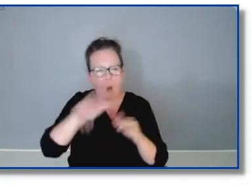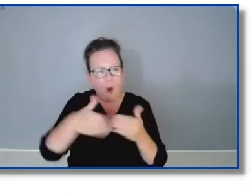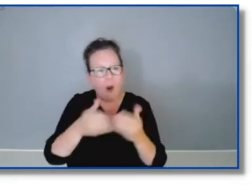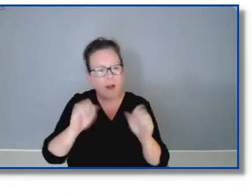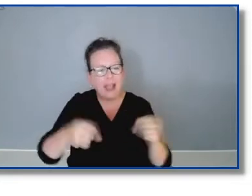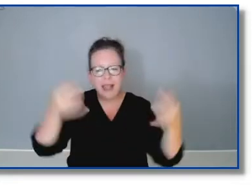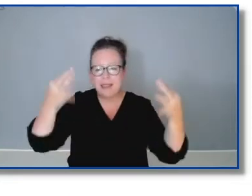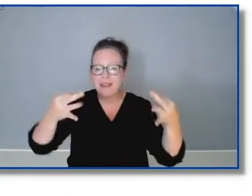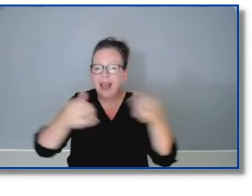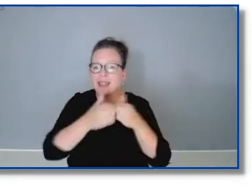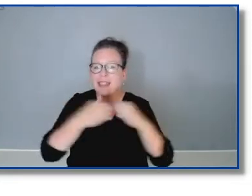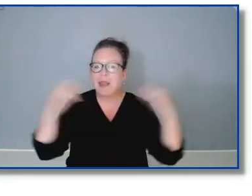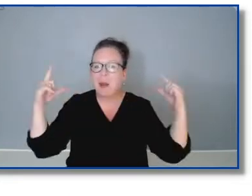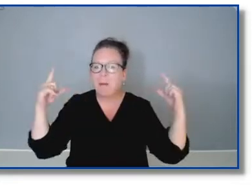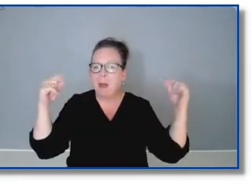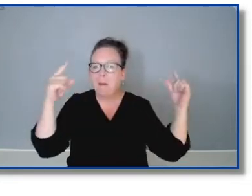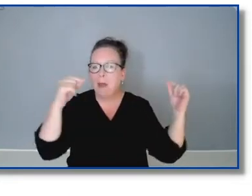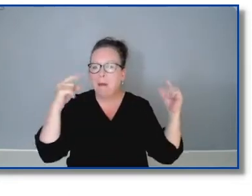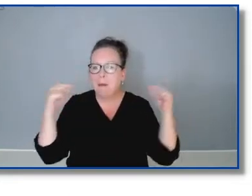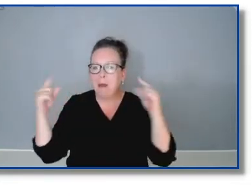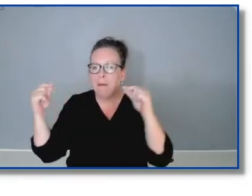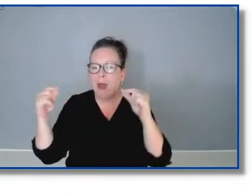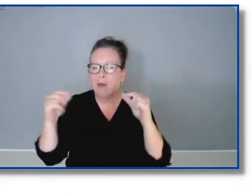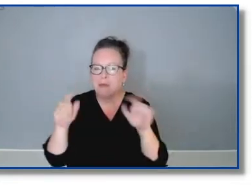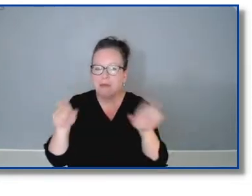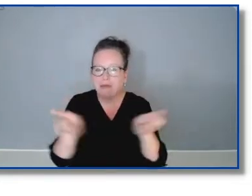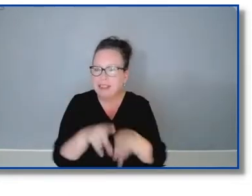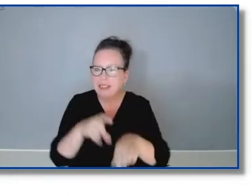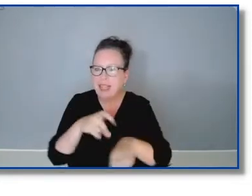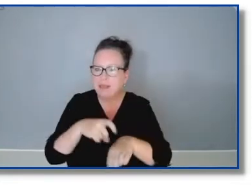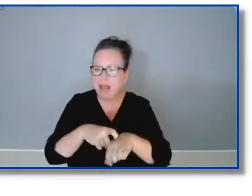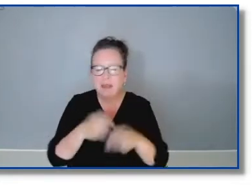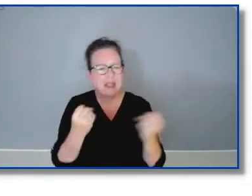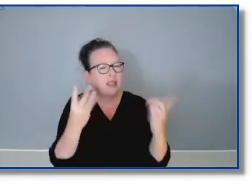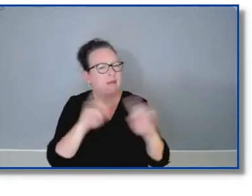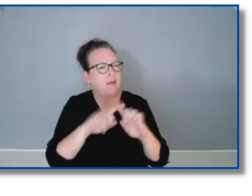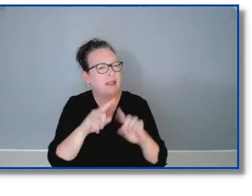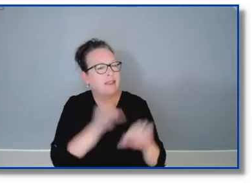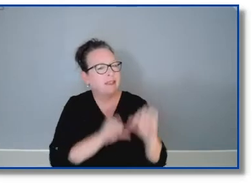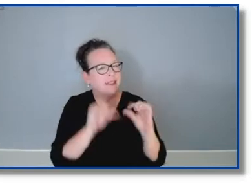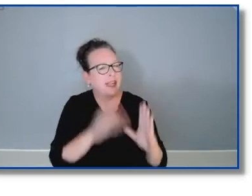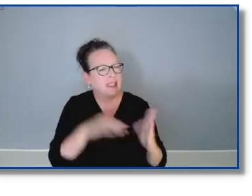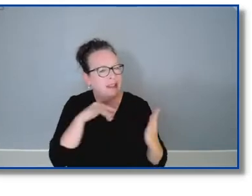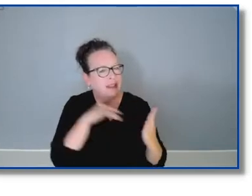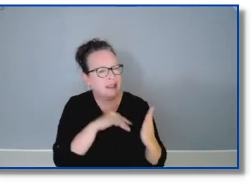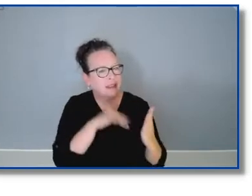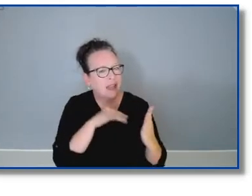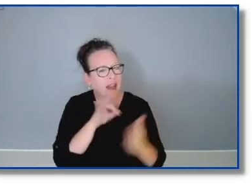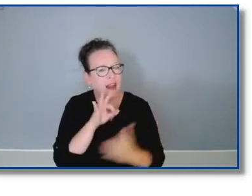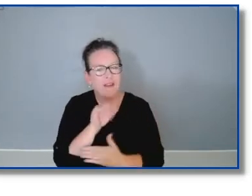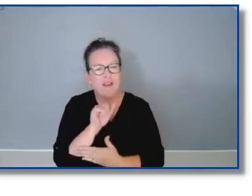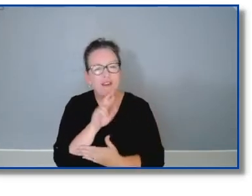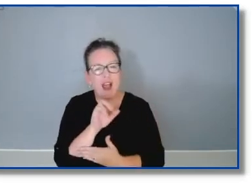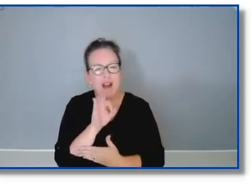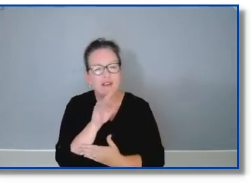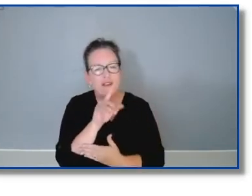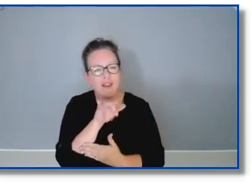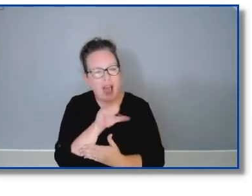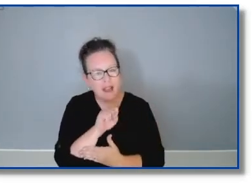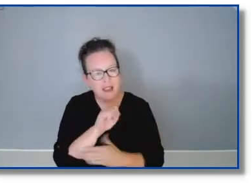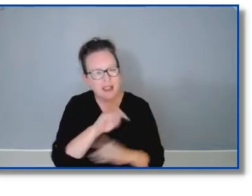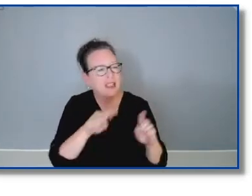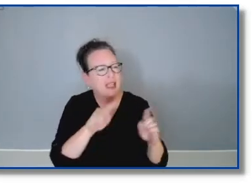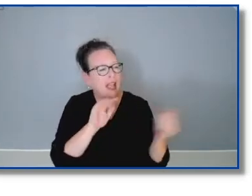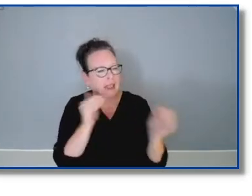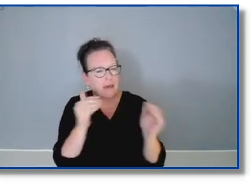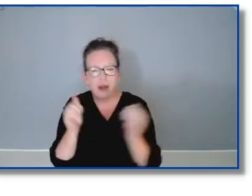And scientists such as Stephen Strogas are studying fireflies and comparing it to certain synchronizations that happen in